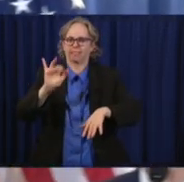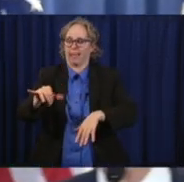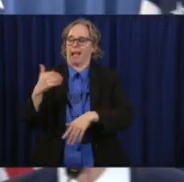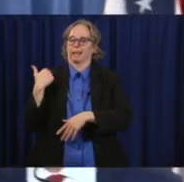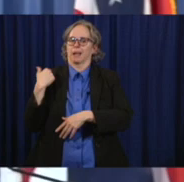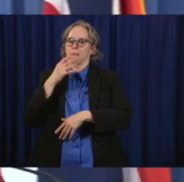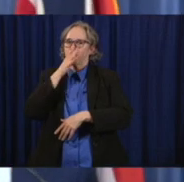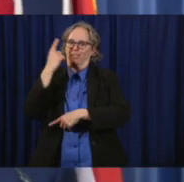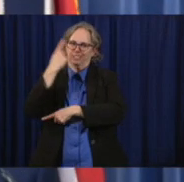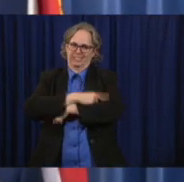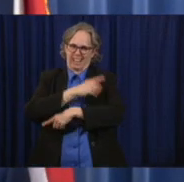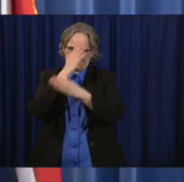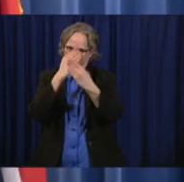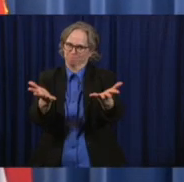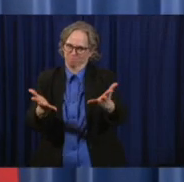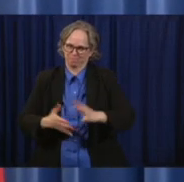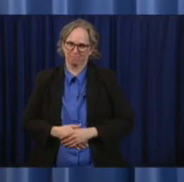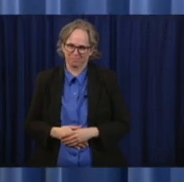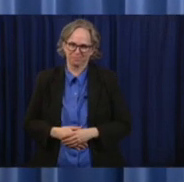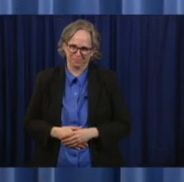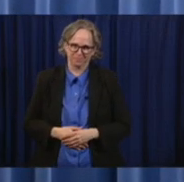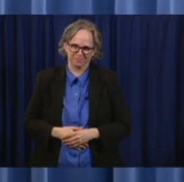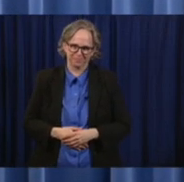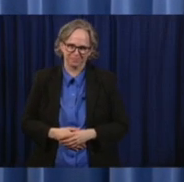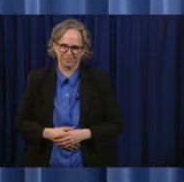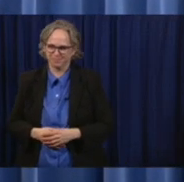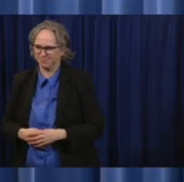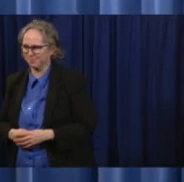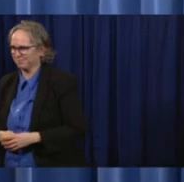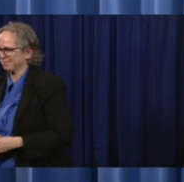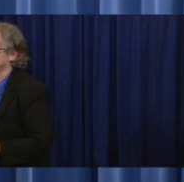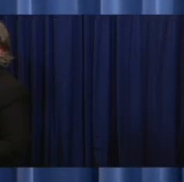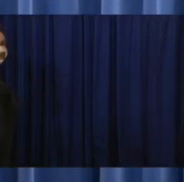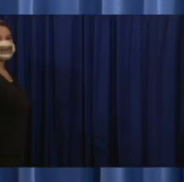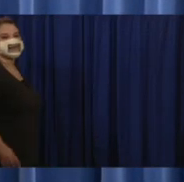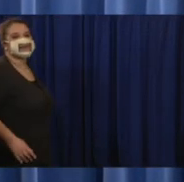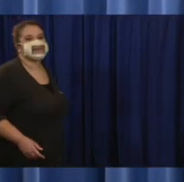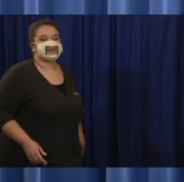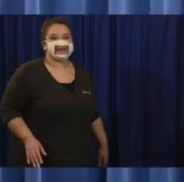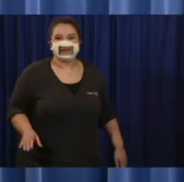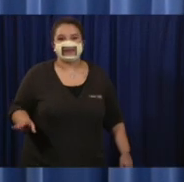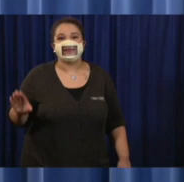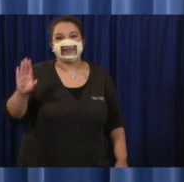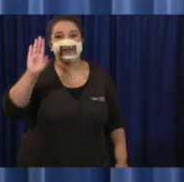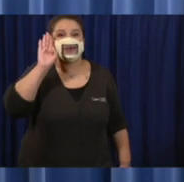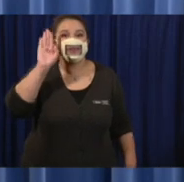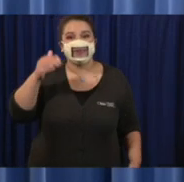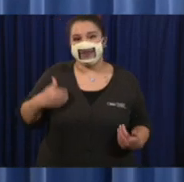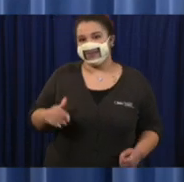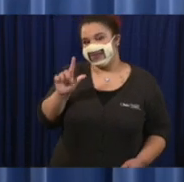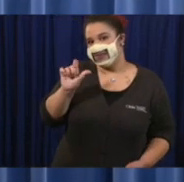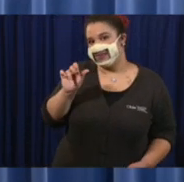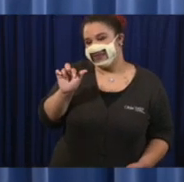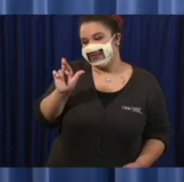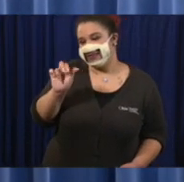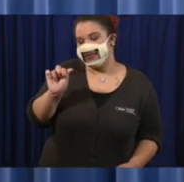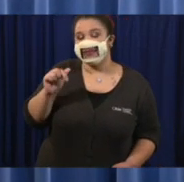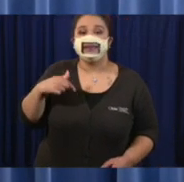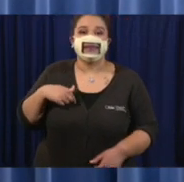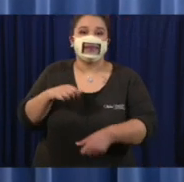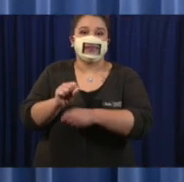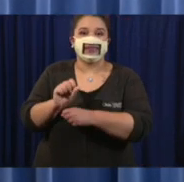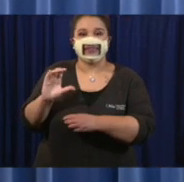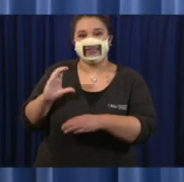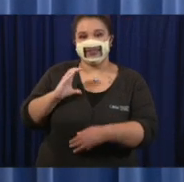This is Laura Hancock from cleveland.com. I have a question for Director Corcoran, if she's still on.